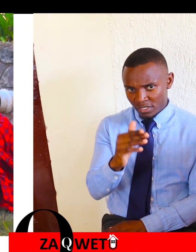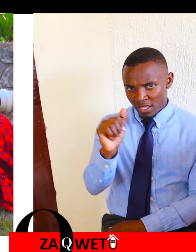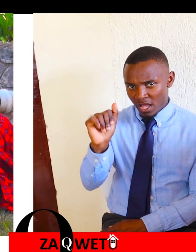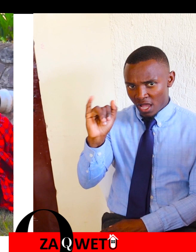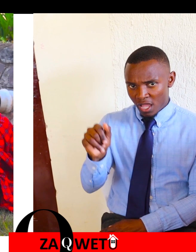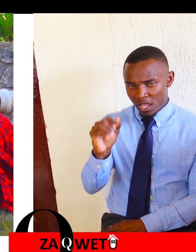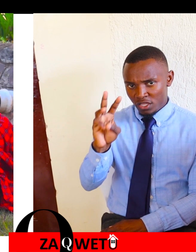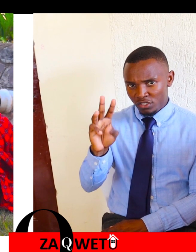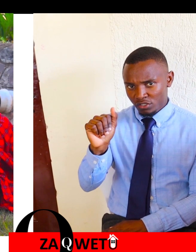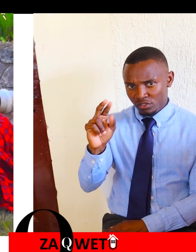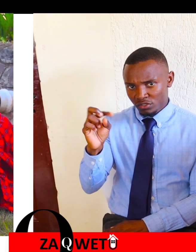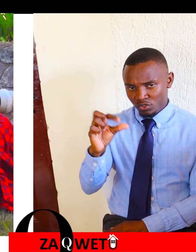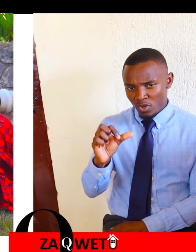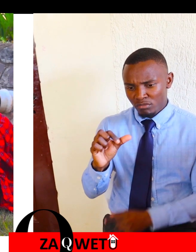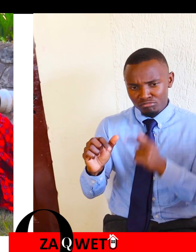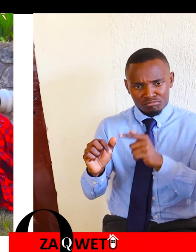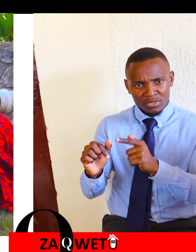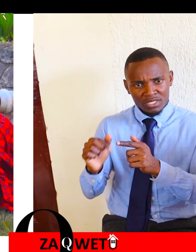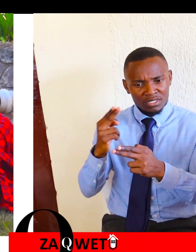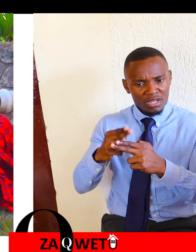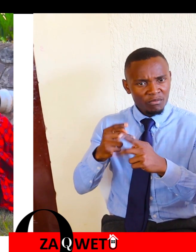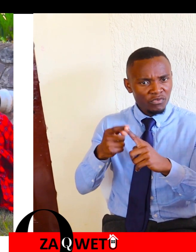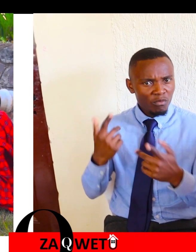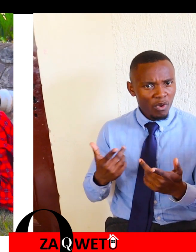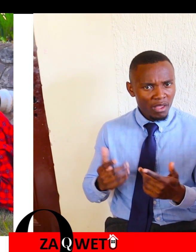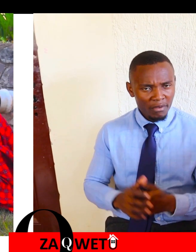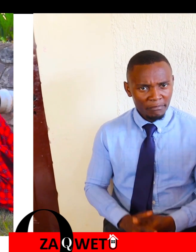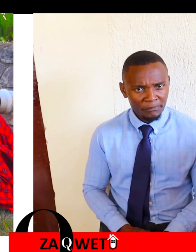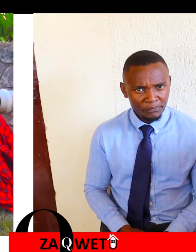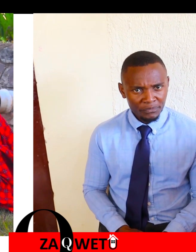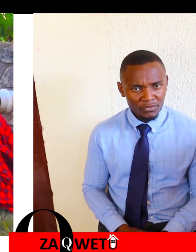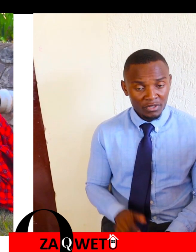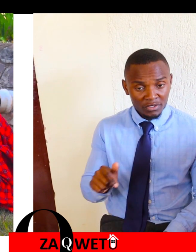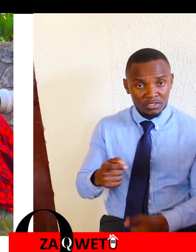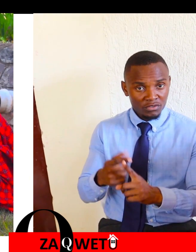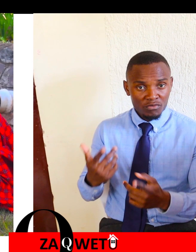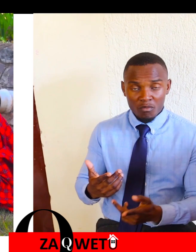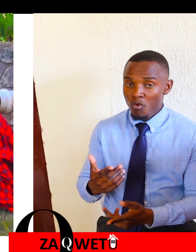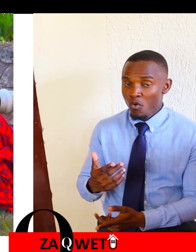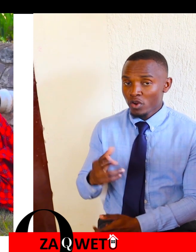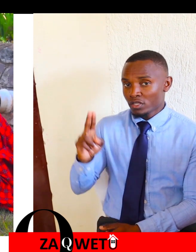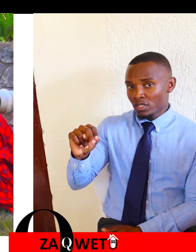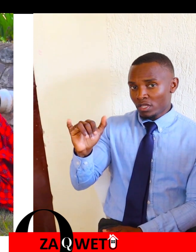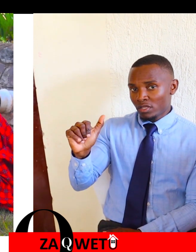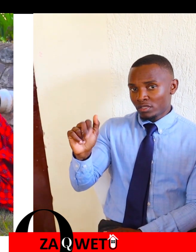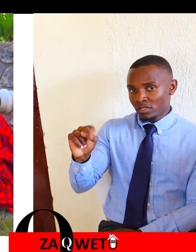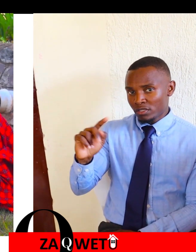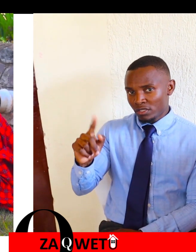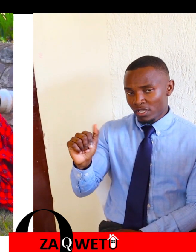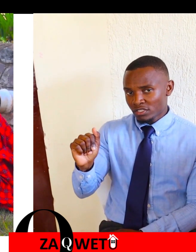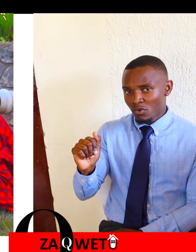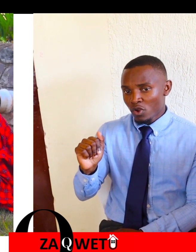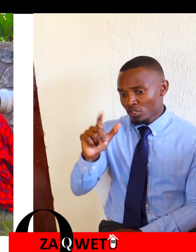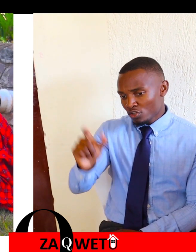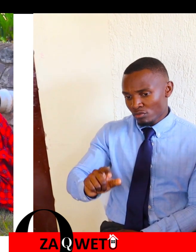Evans Ajuang. Yes. Ajuang imetoka which part of this country? Okay, that is a name from Nyanza. Nyanza.